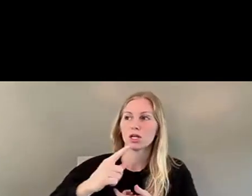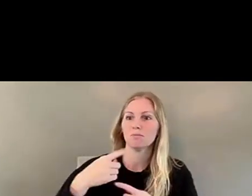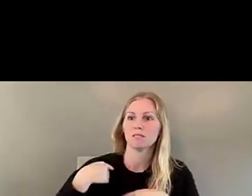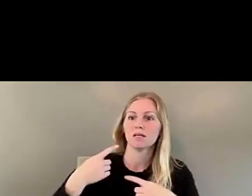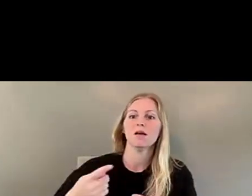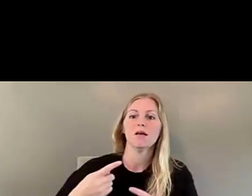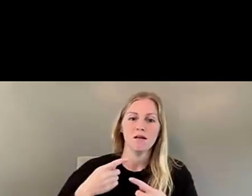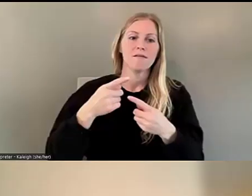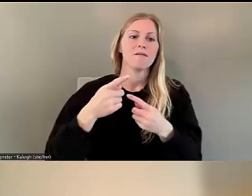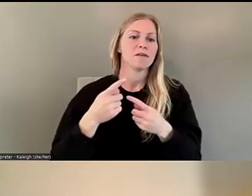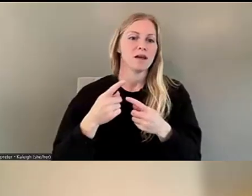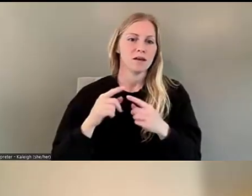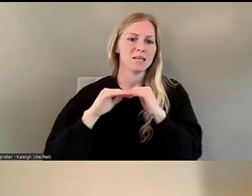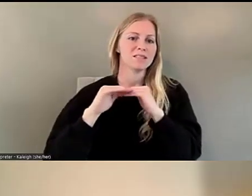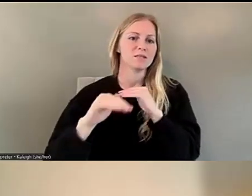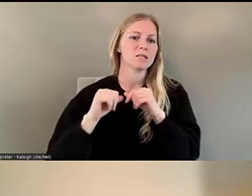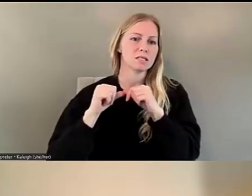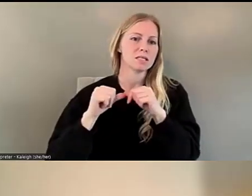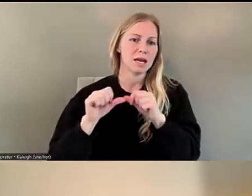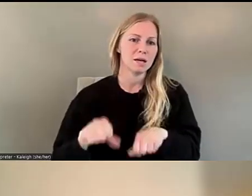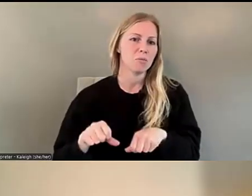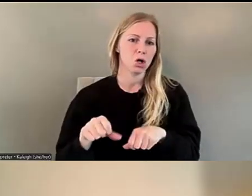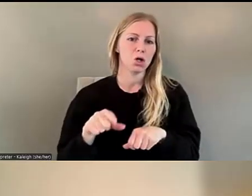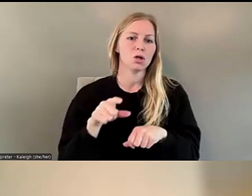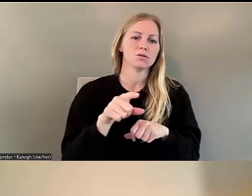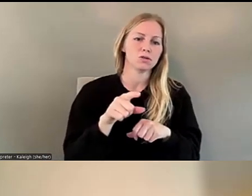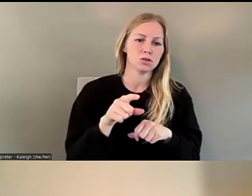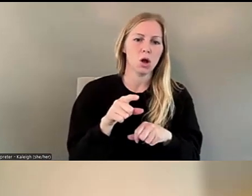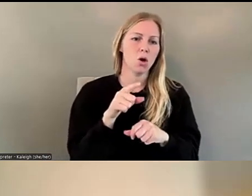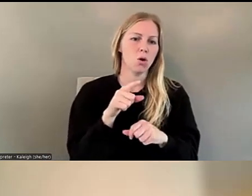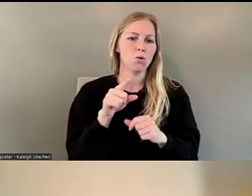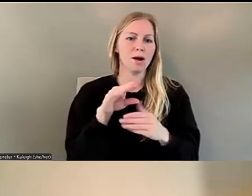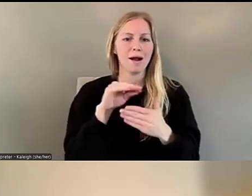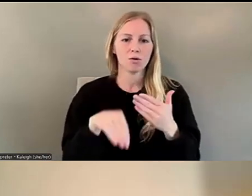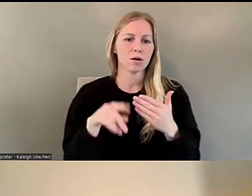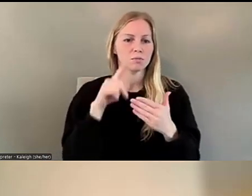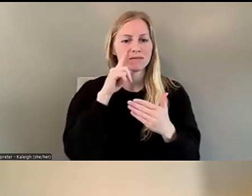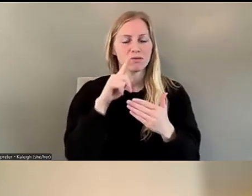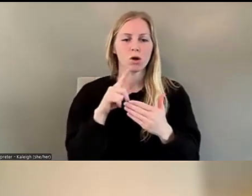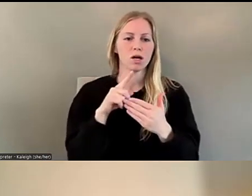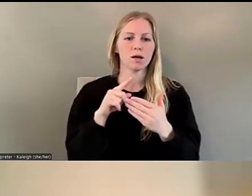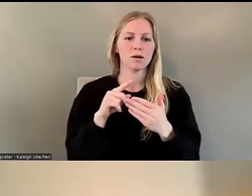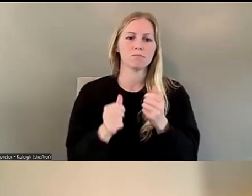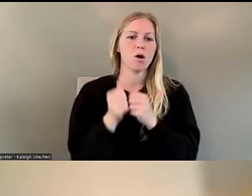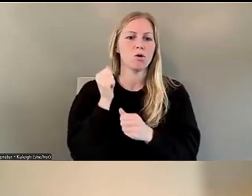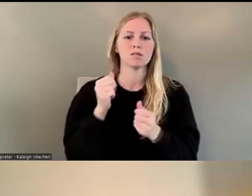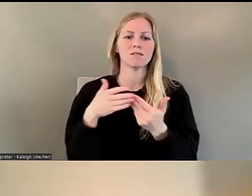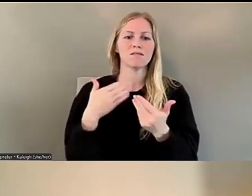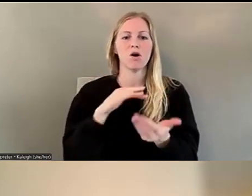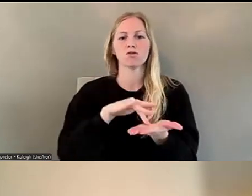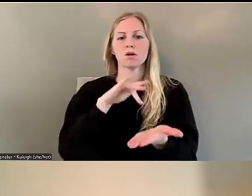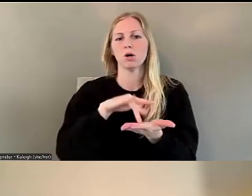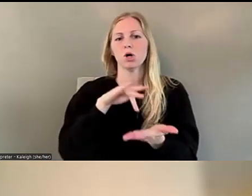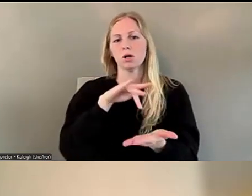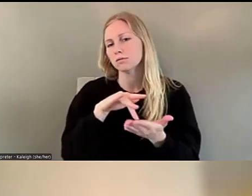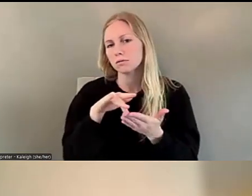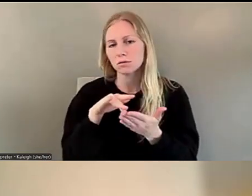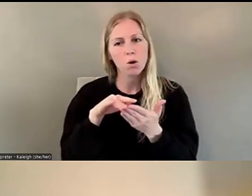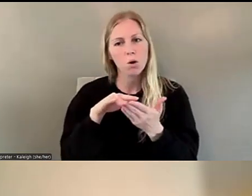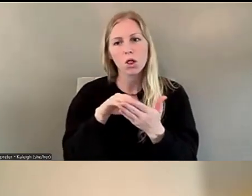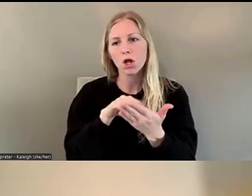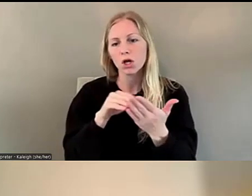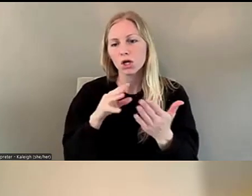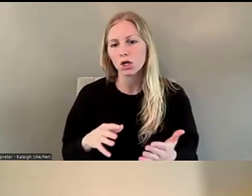sustainable mechanisms for advancing outcomes for our most vulnerable learners. He has close relationships with behavioral health